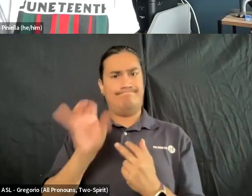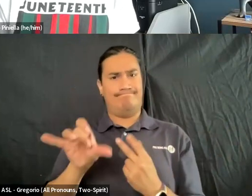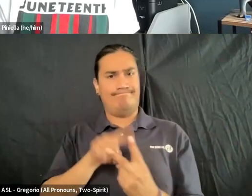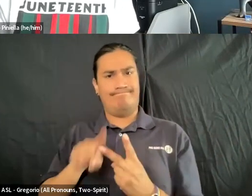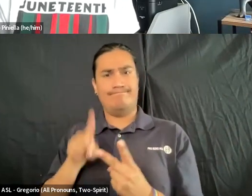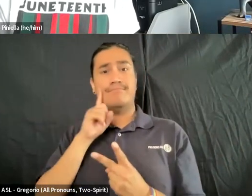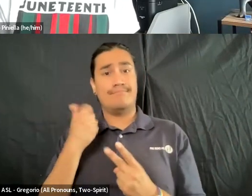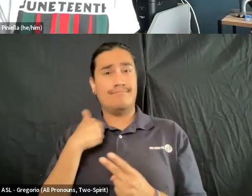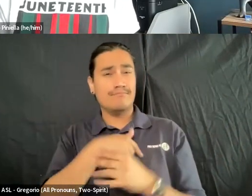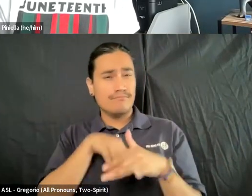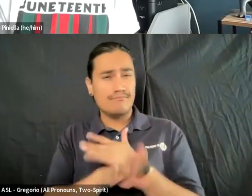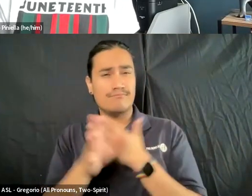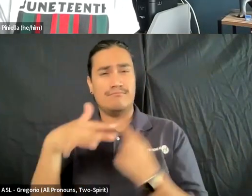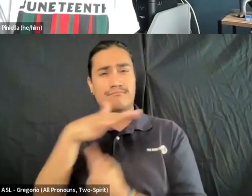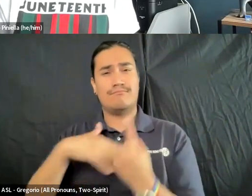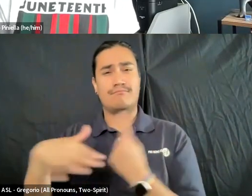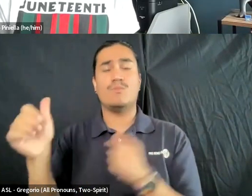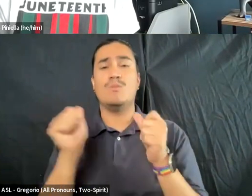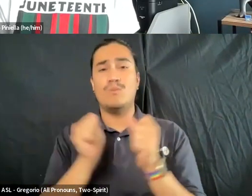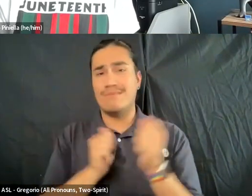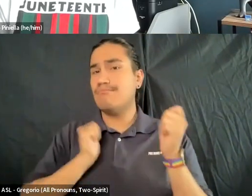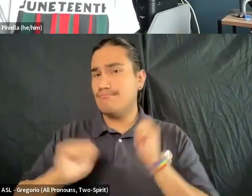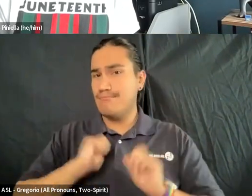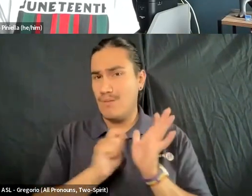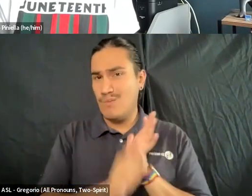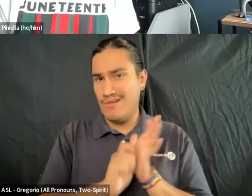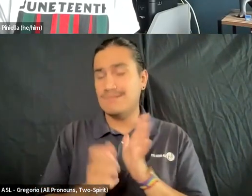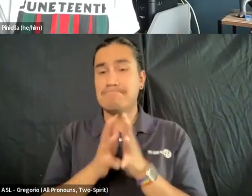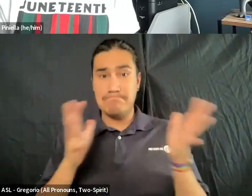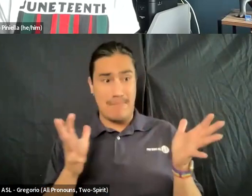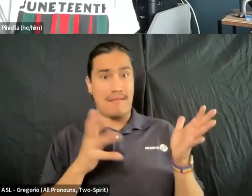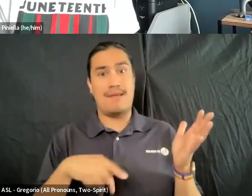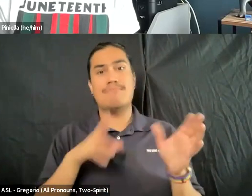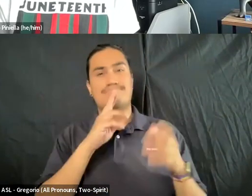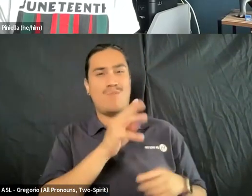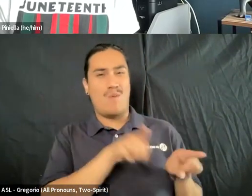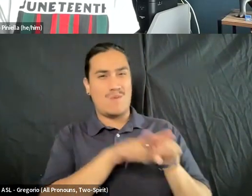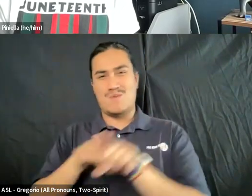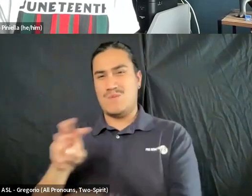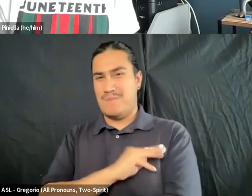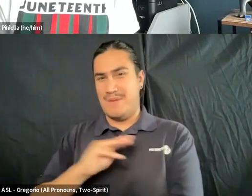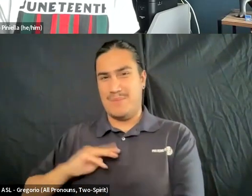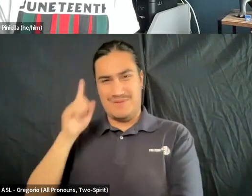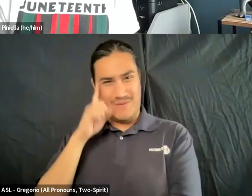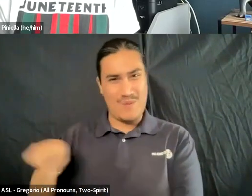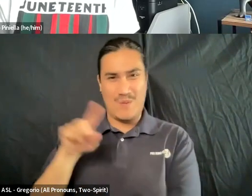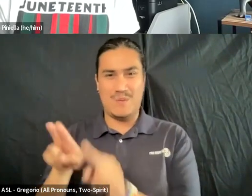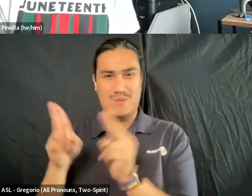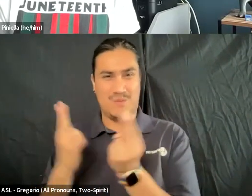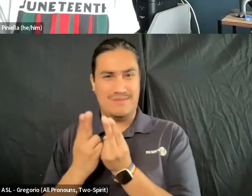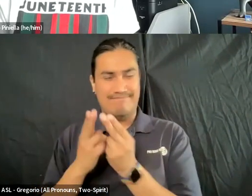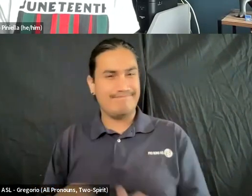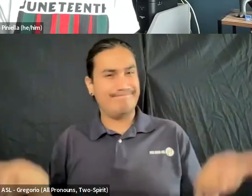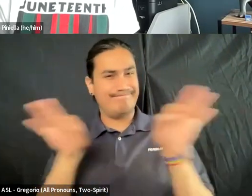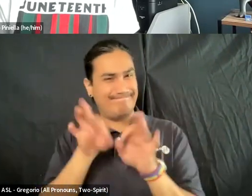with playwrights, and a lot of playwrights are members of these unions, and it's important to be very respectful. So thank you so much, everyone, for